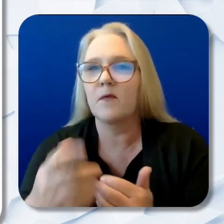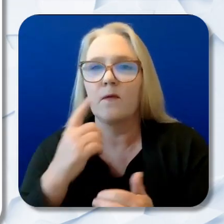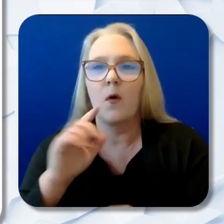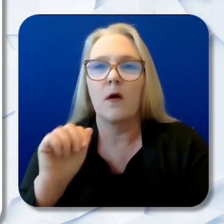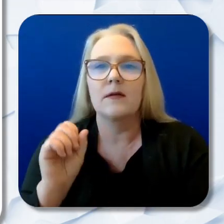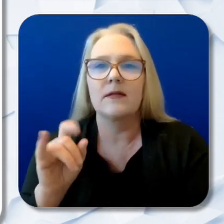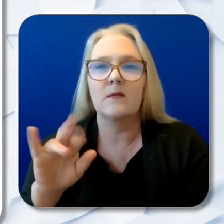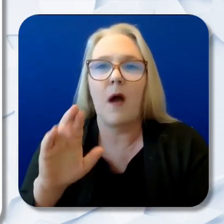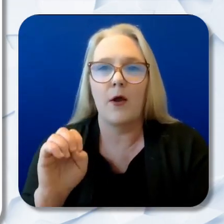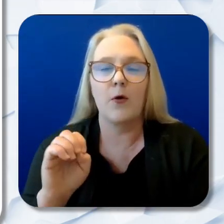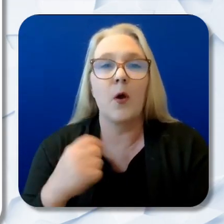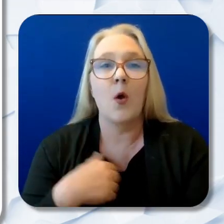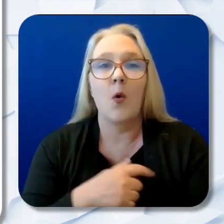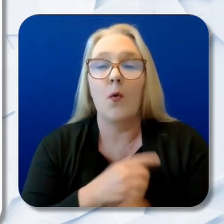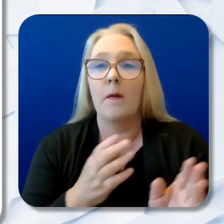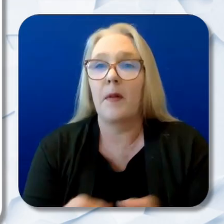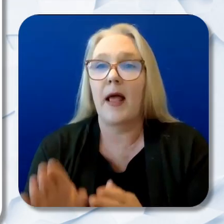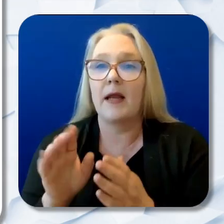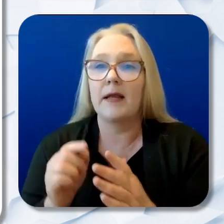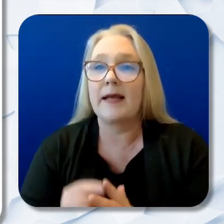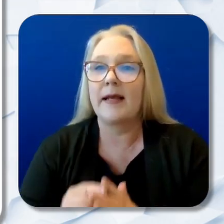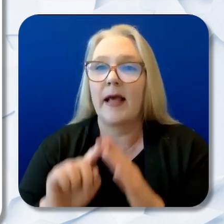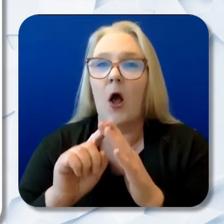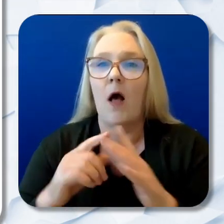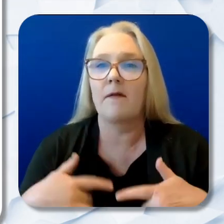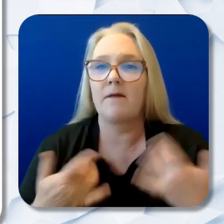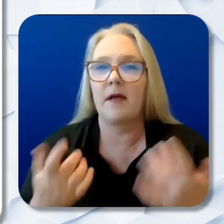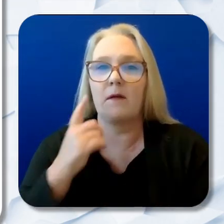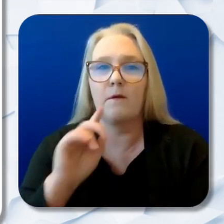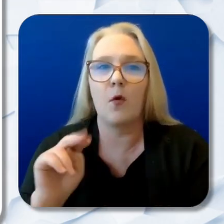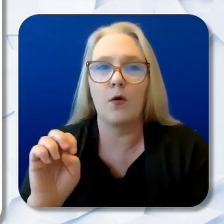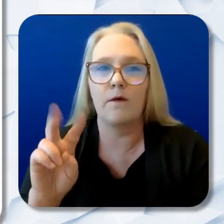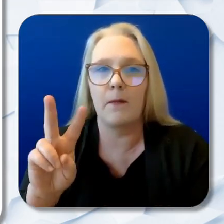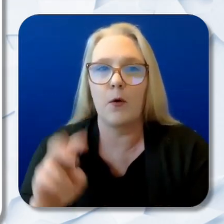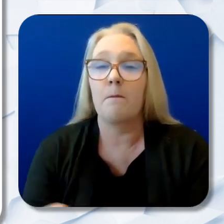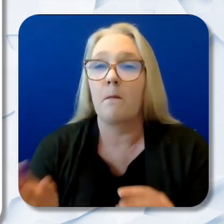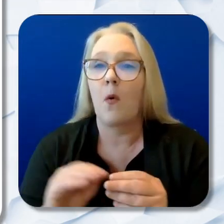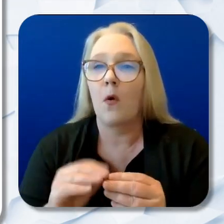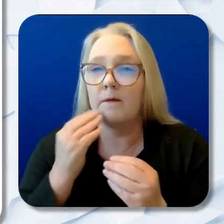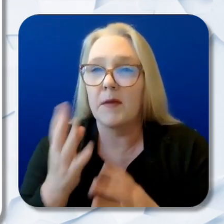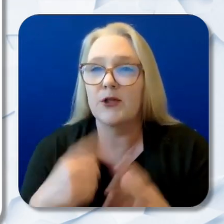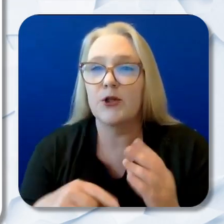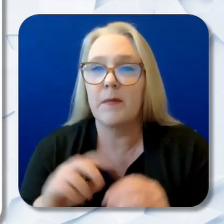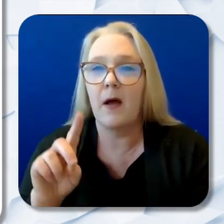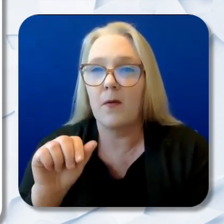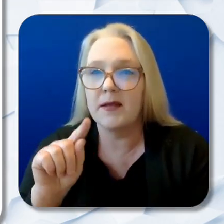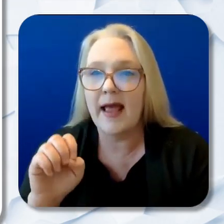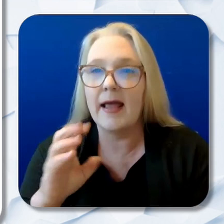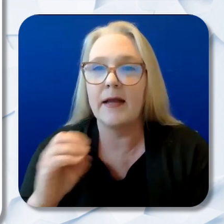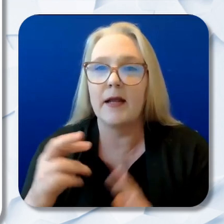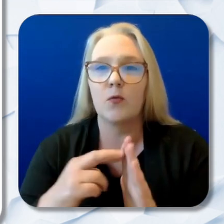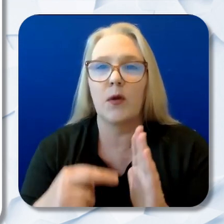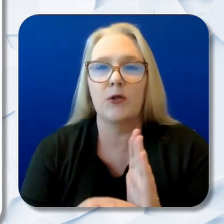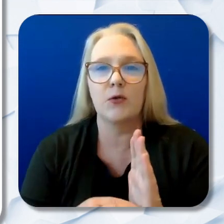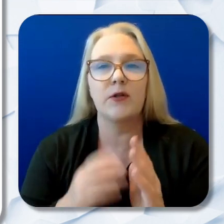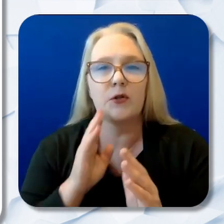We are planning a virtual kickoff event for November. More information on the date and how to register is